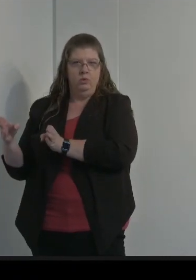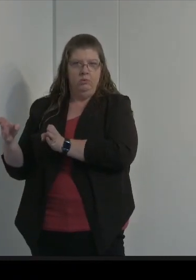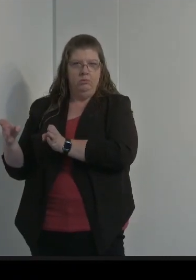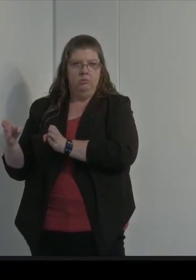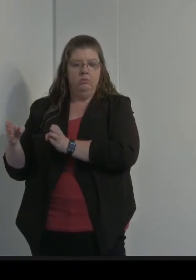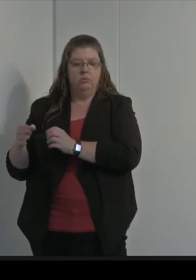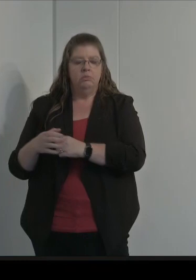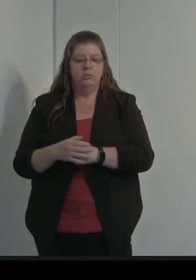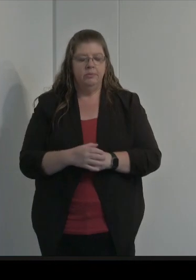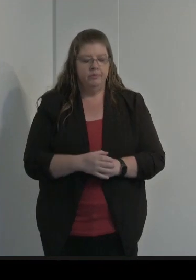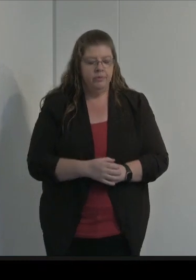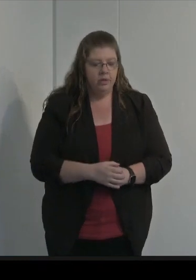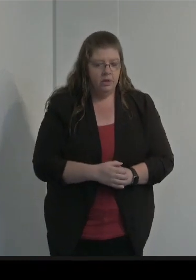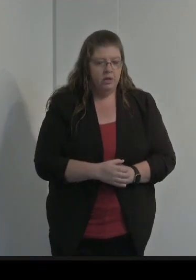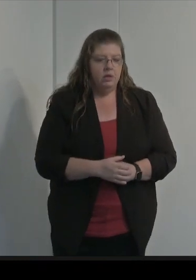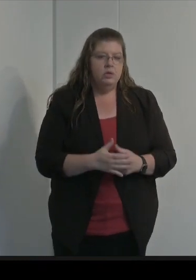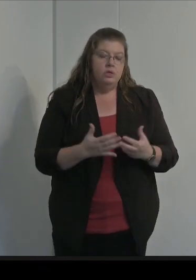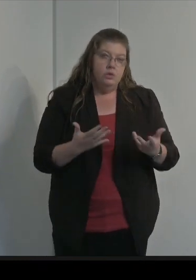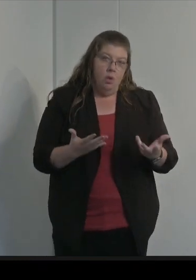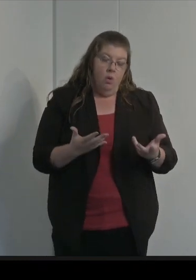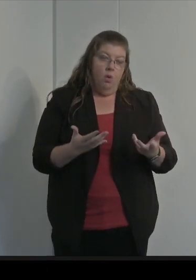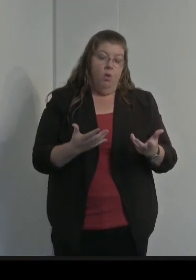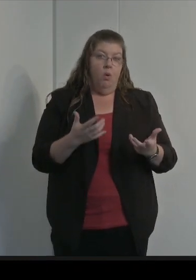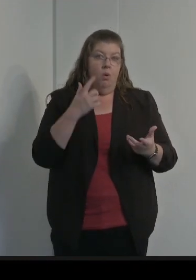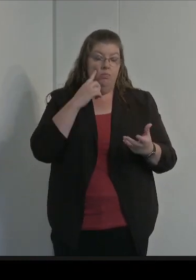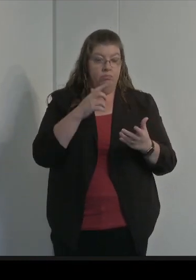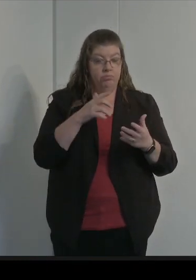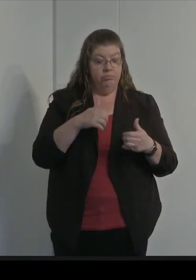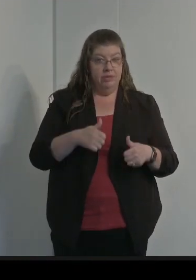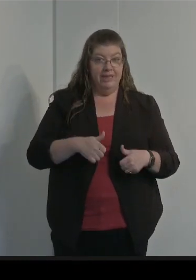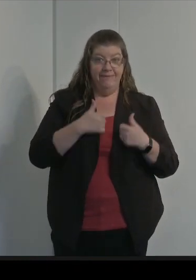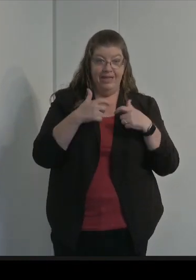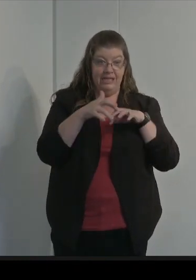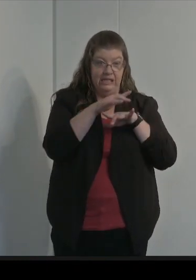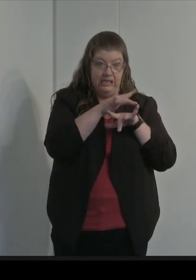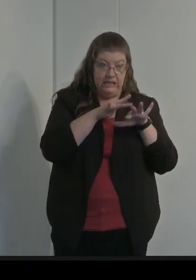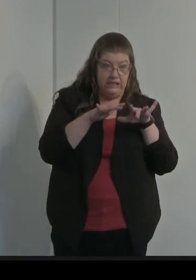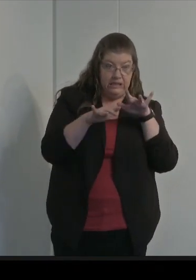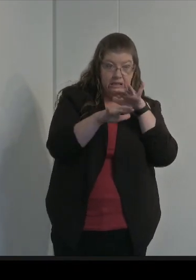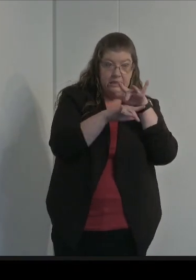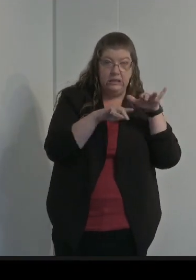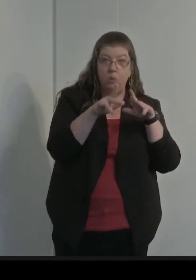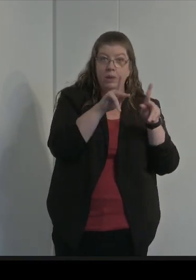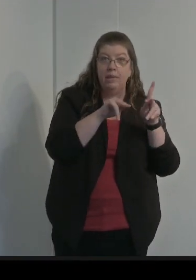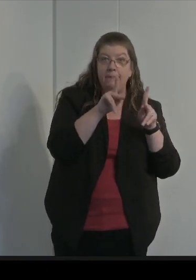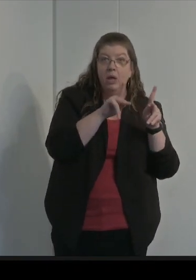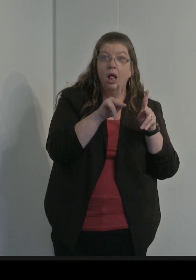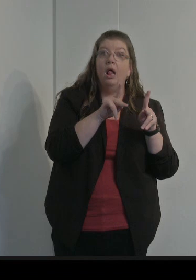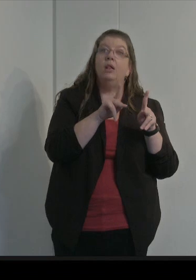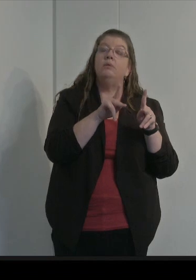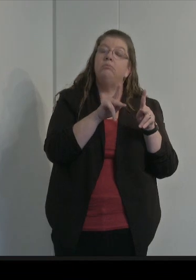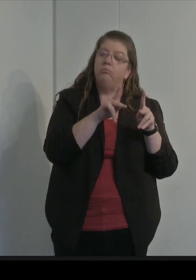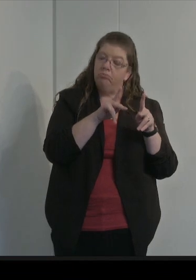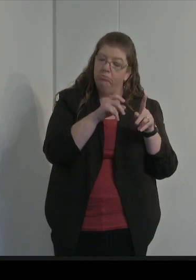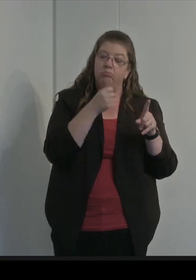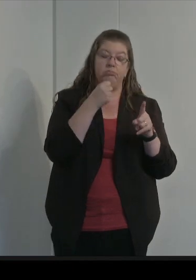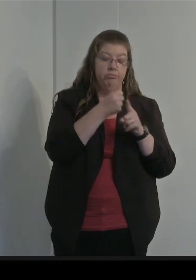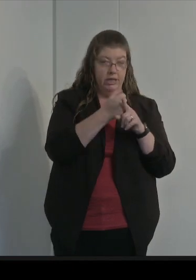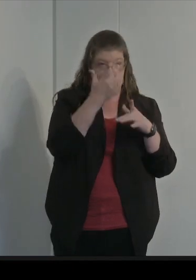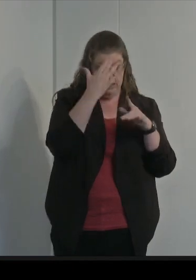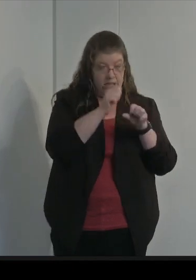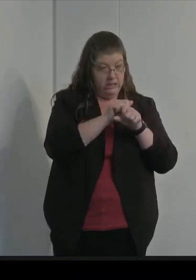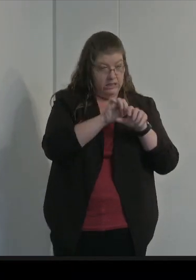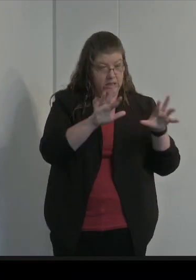most other people. And so with density of people comes an increased rate of